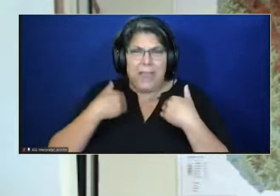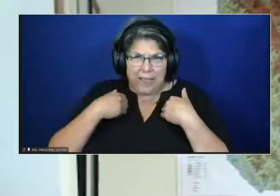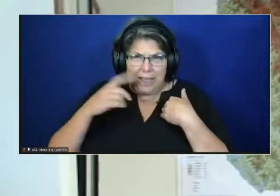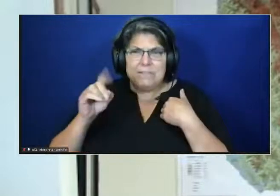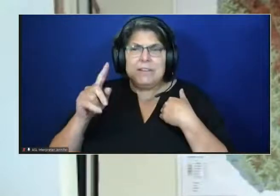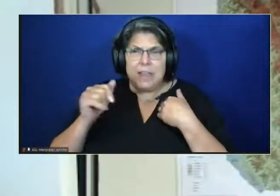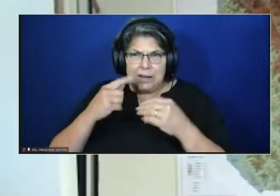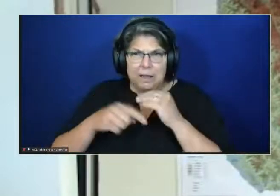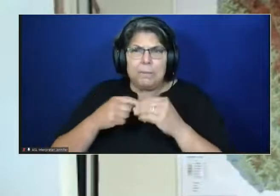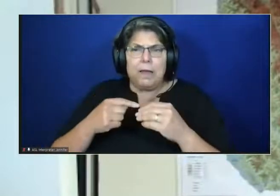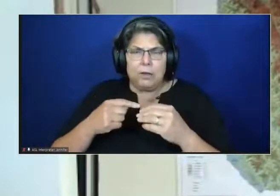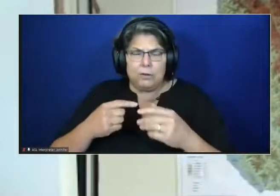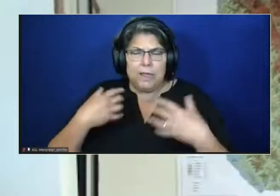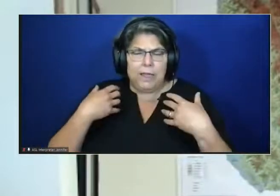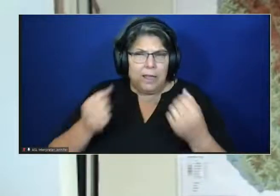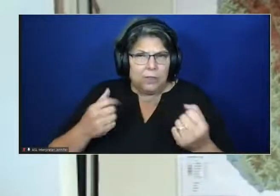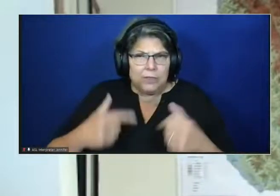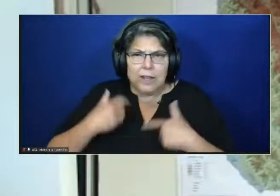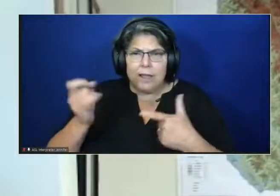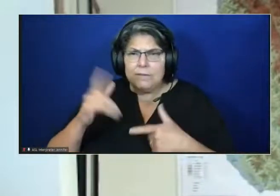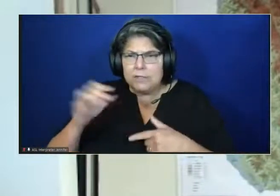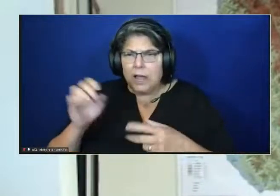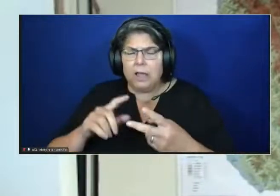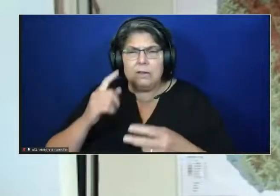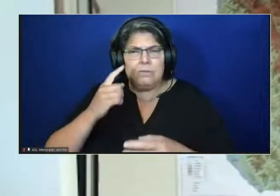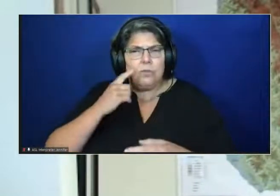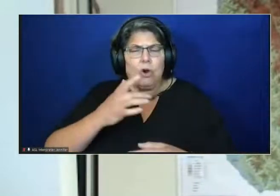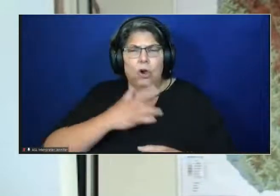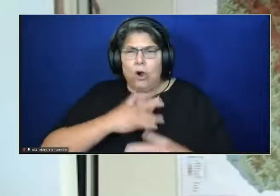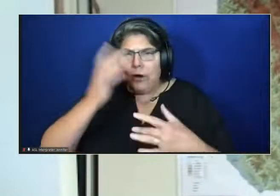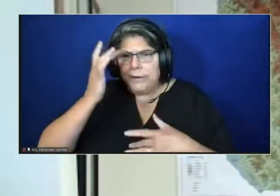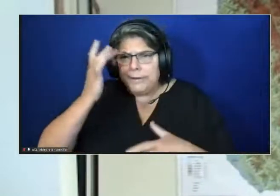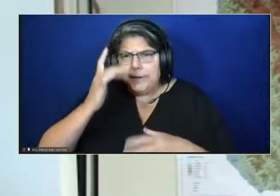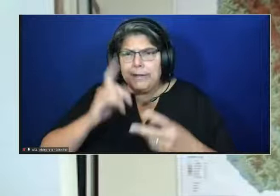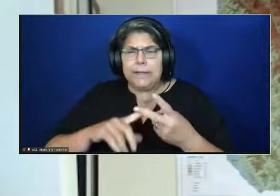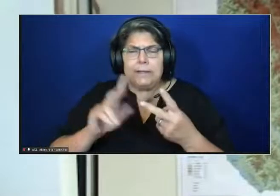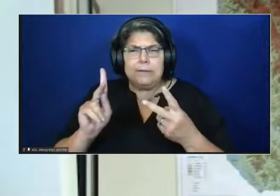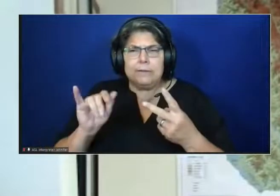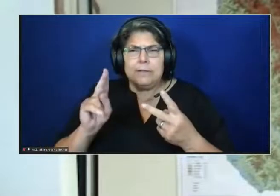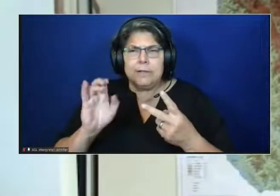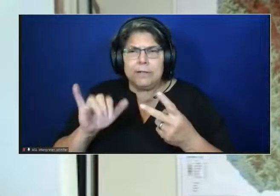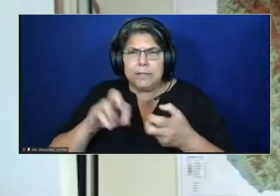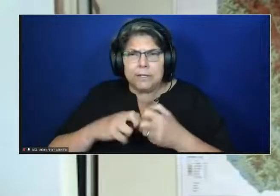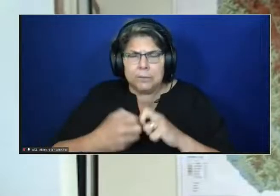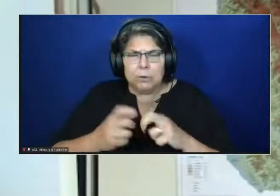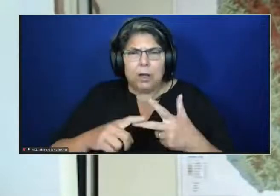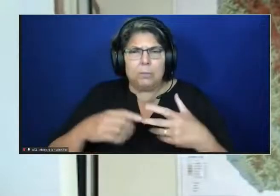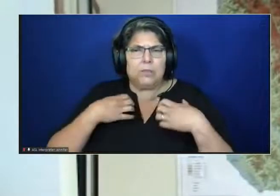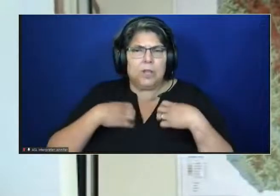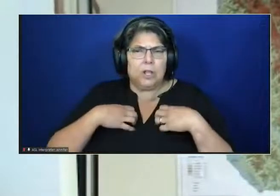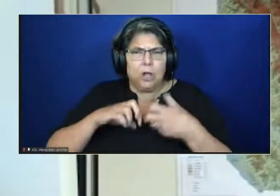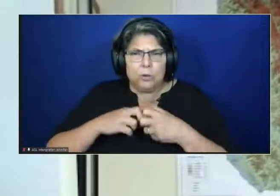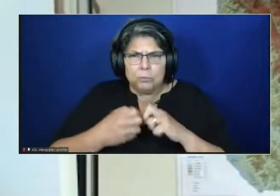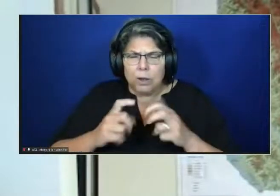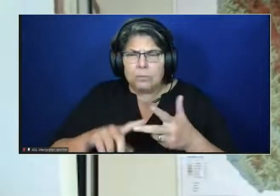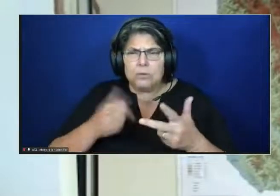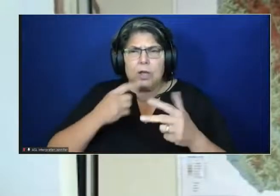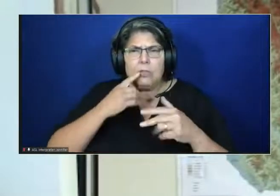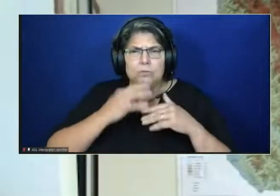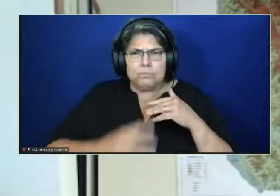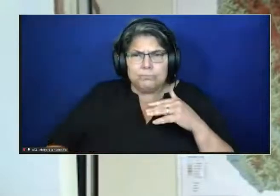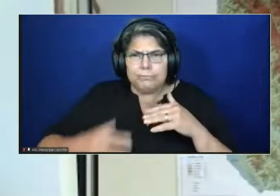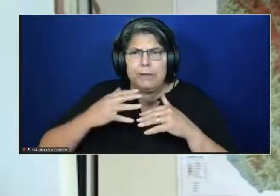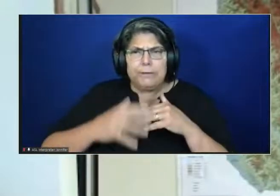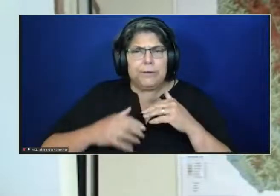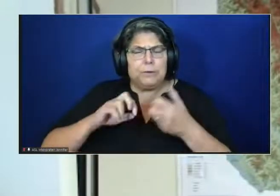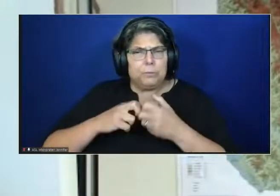healthy lifestyles and heart disease, some kidney problems, lung problems, other vascular problems. There's a lot of things that